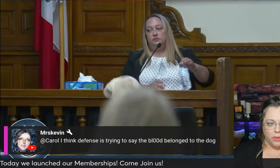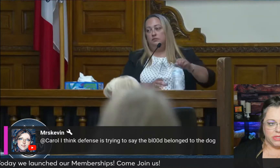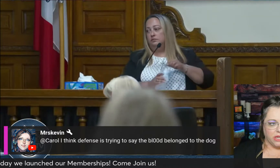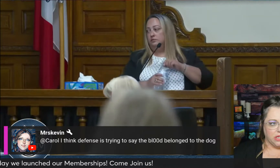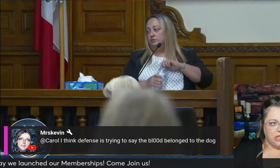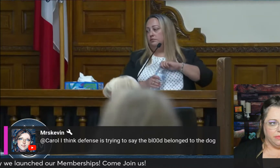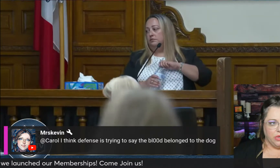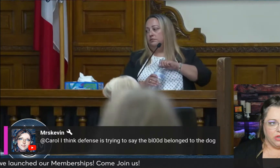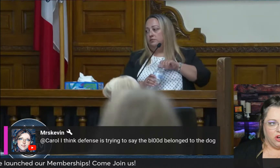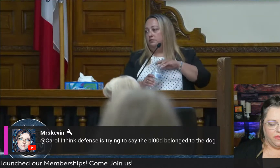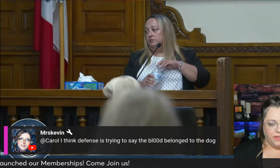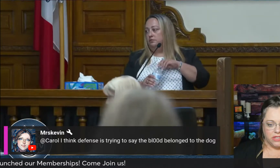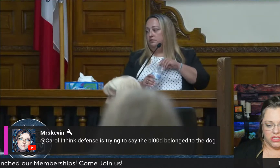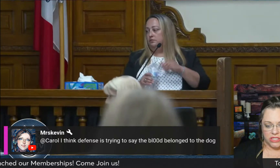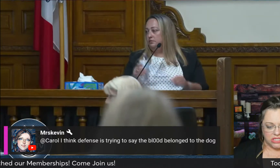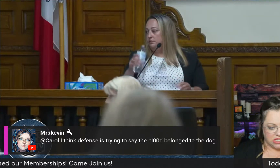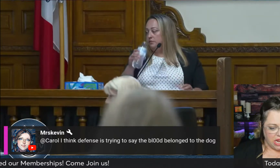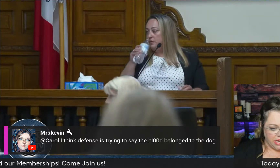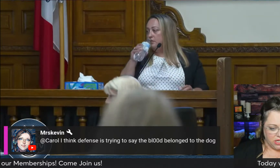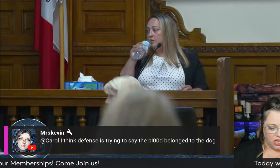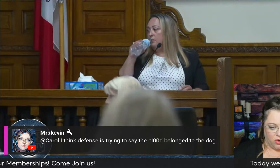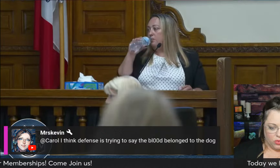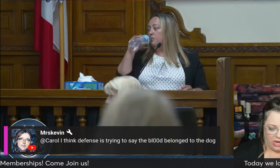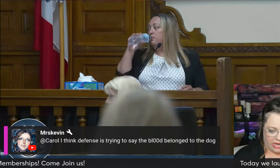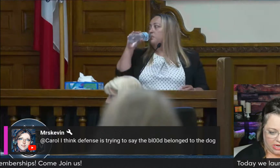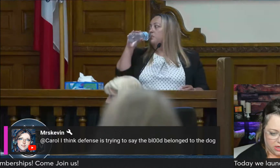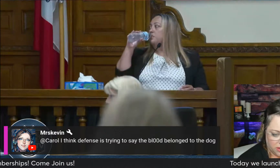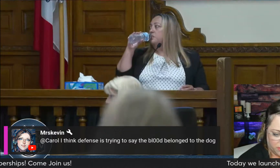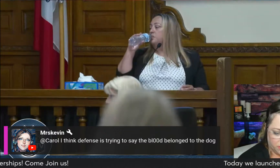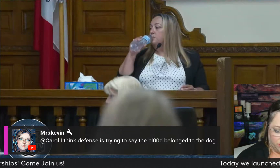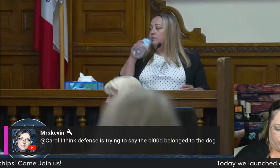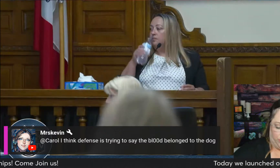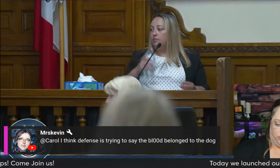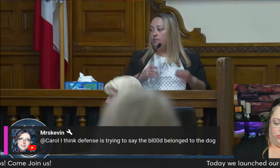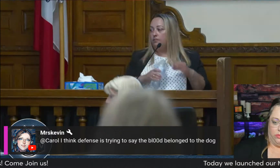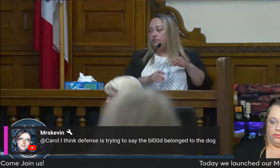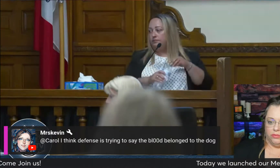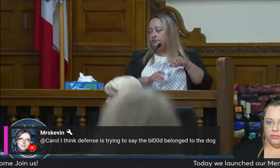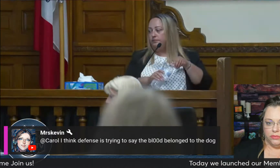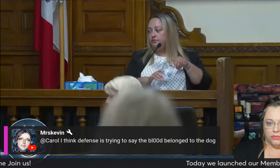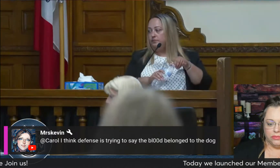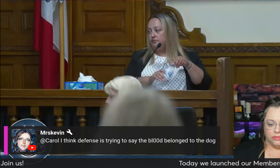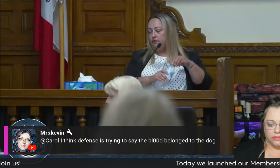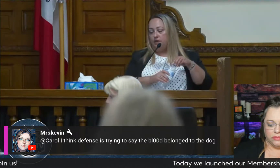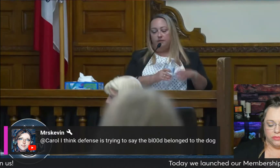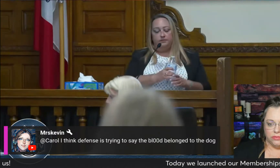This woman's like, get me off of the stand already.